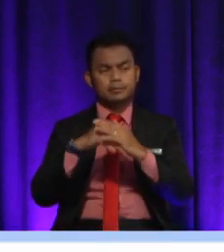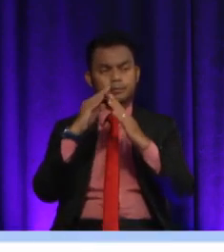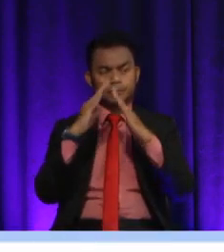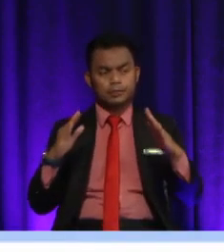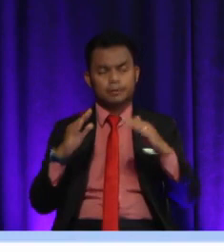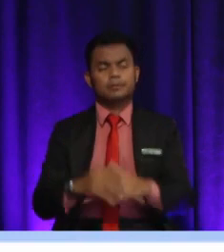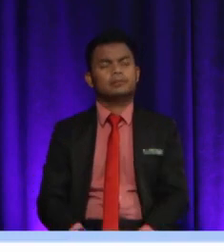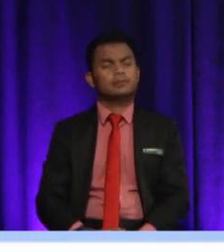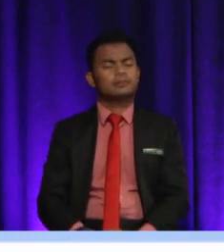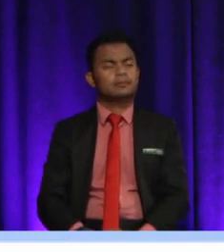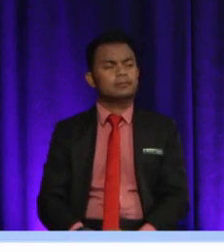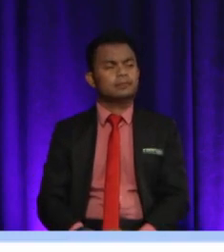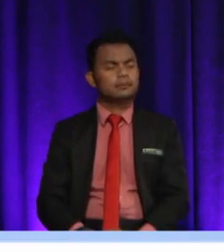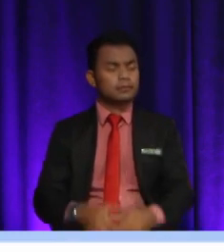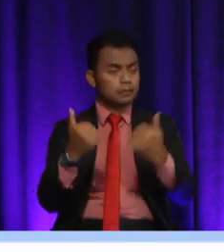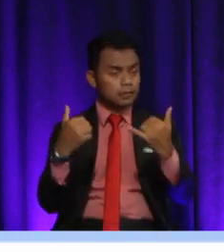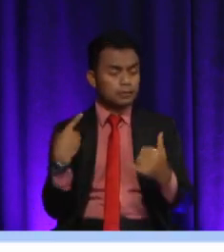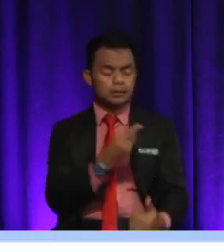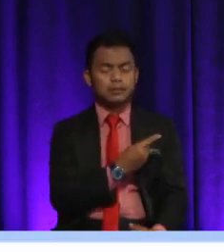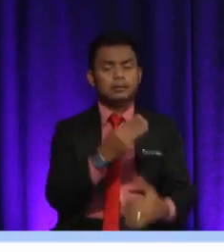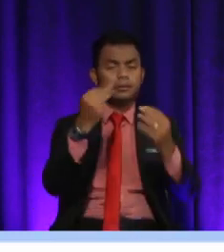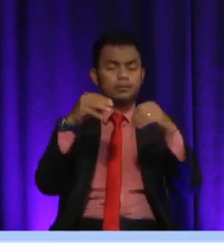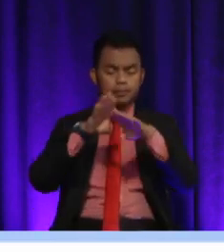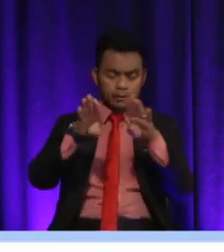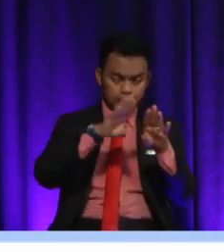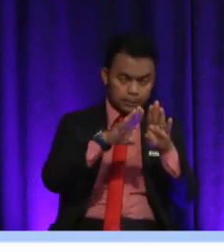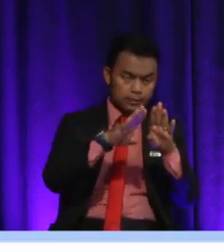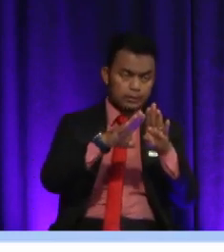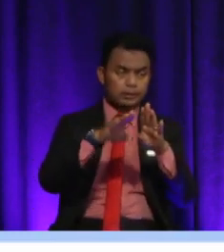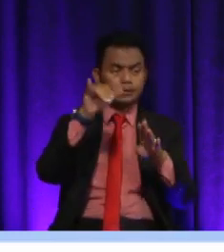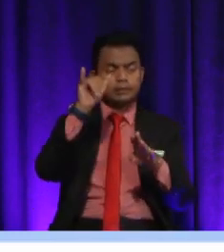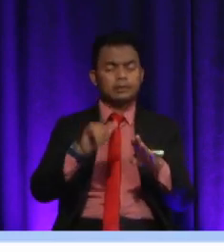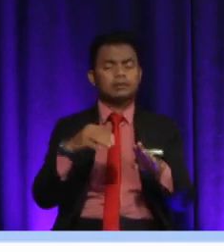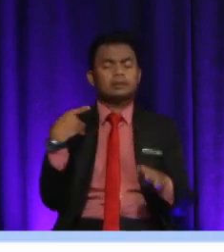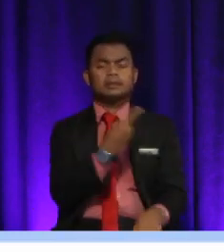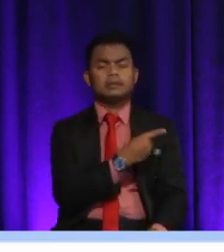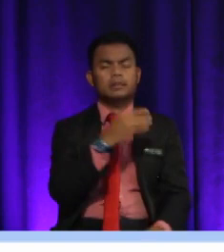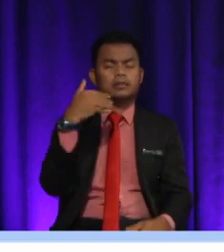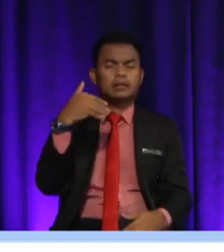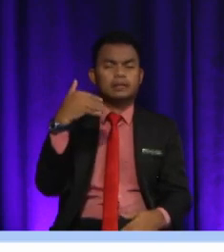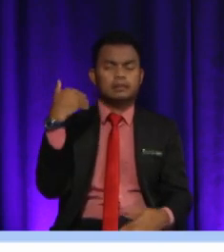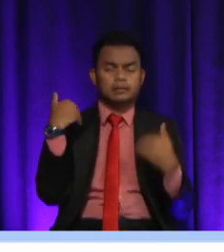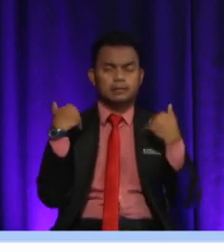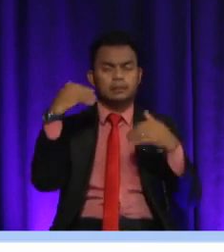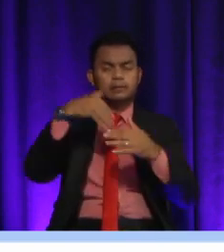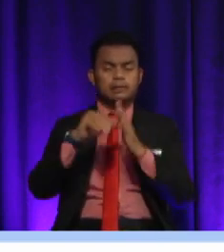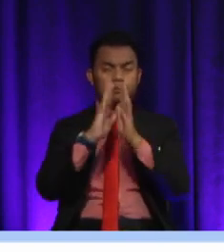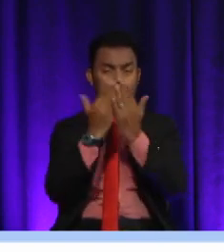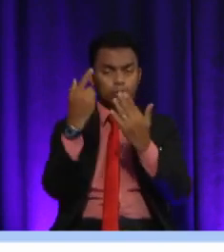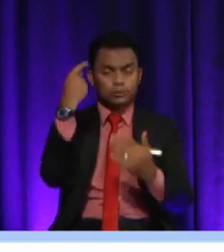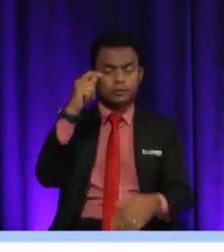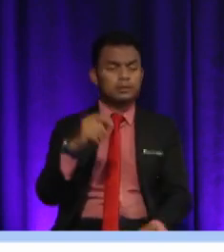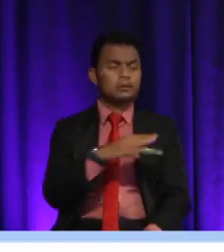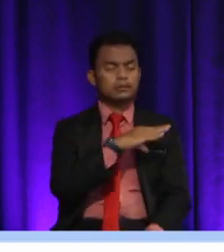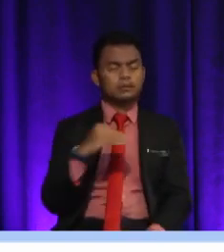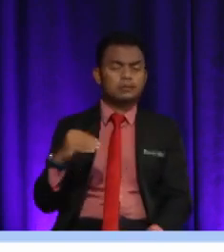never stopped. Okay, next we need to compare the one we have from the text with the options that we have on the left-hand